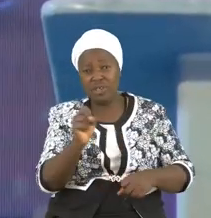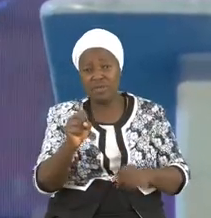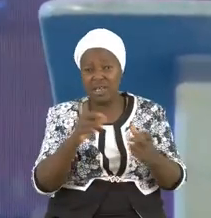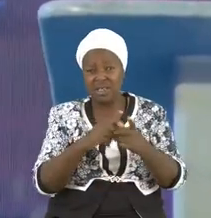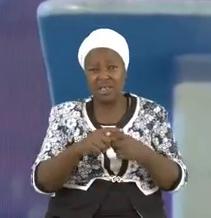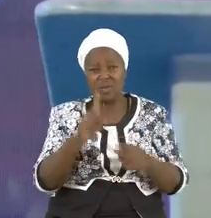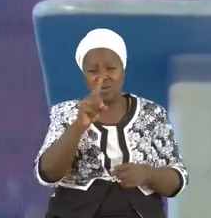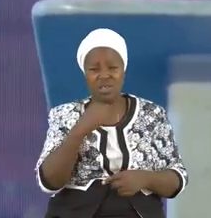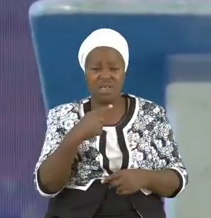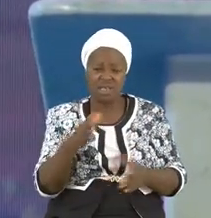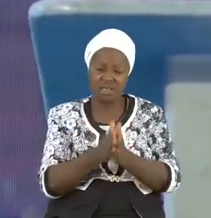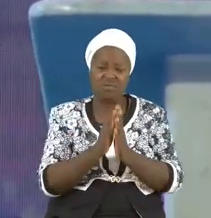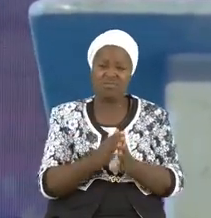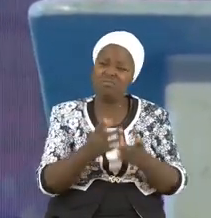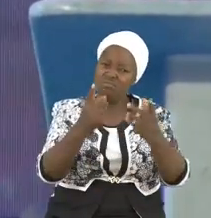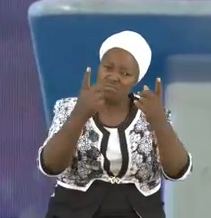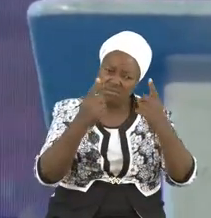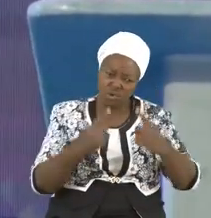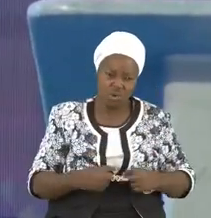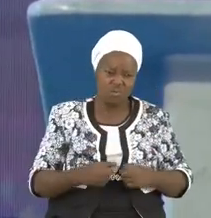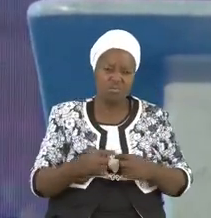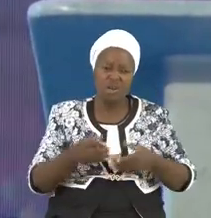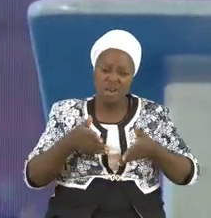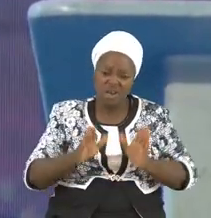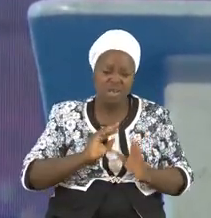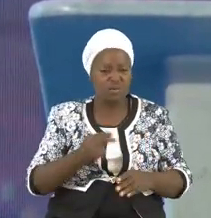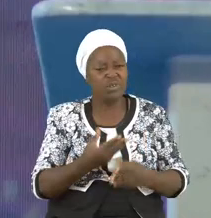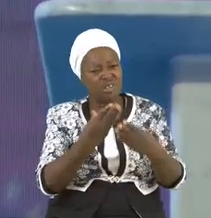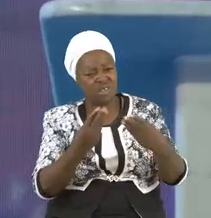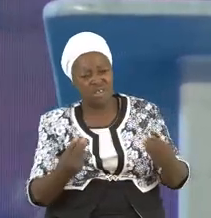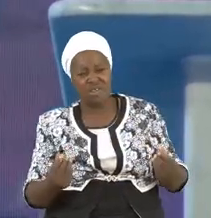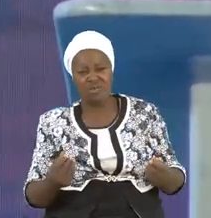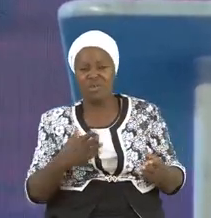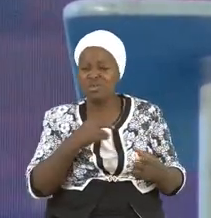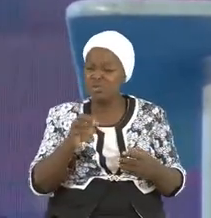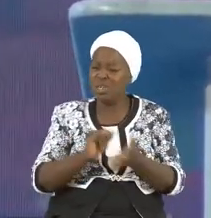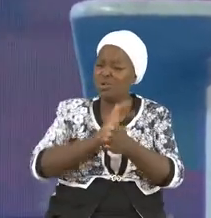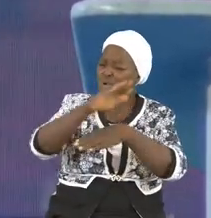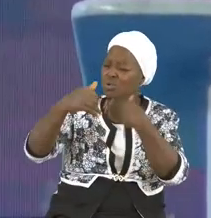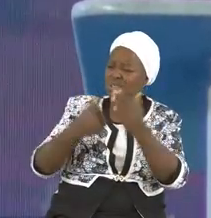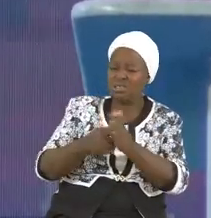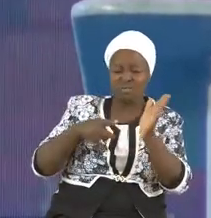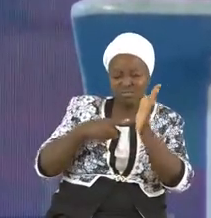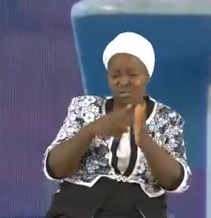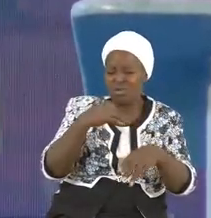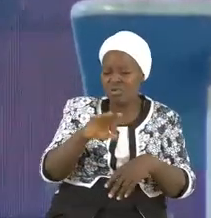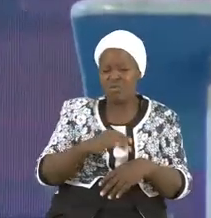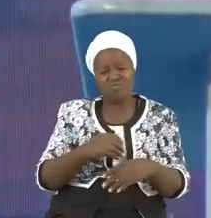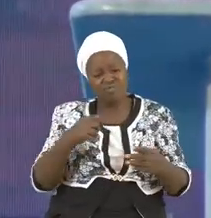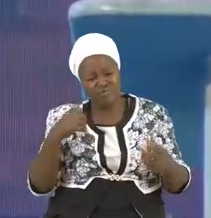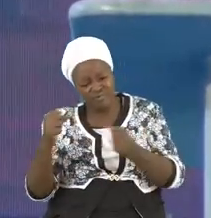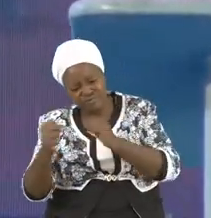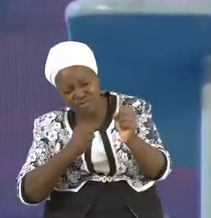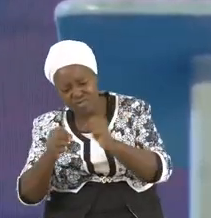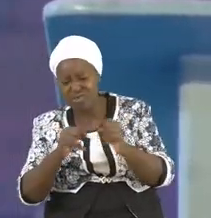this rift, and let all this manifestation of attacking each other, let it come to